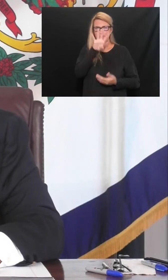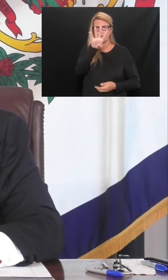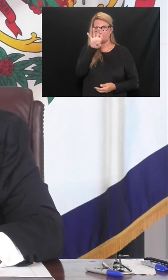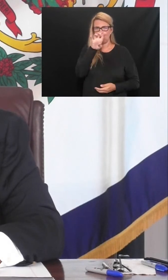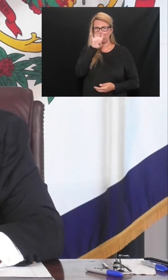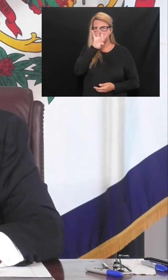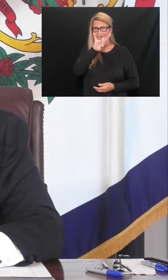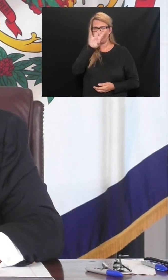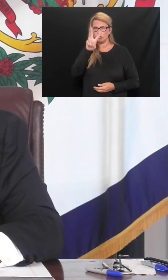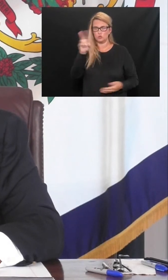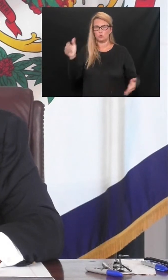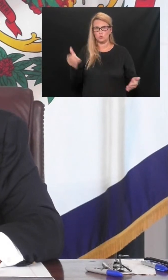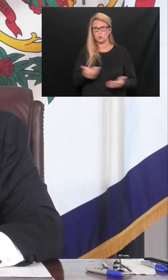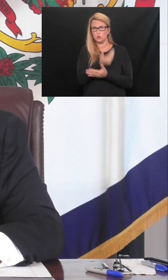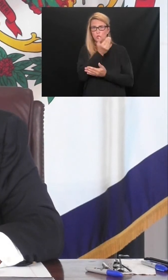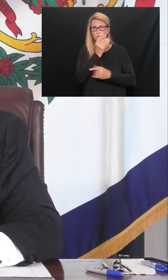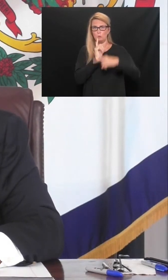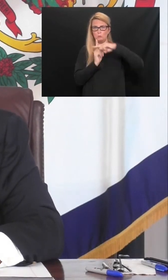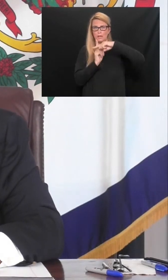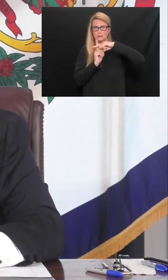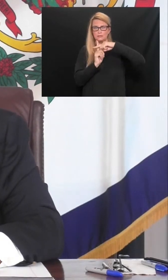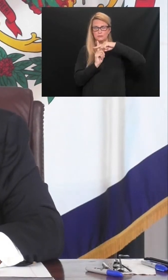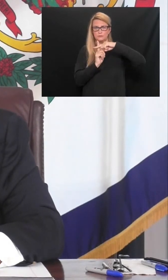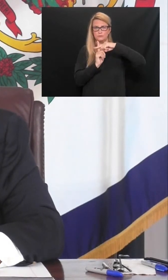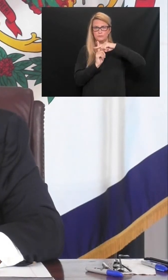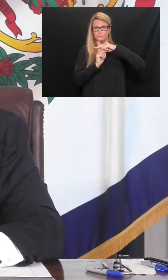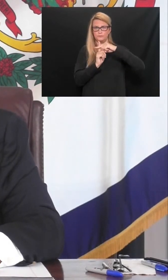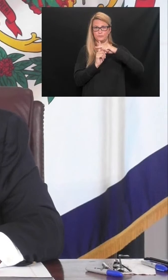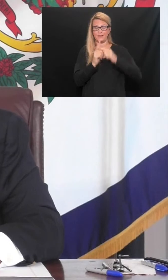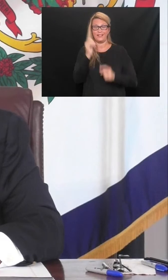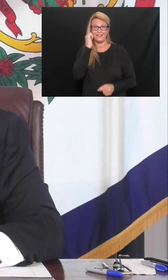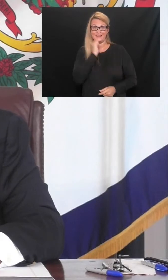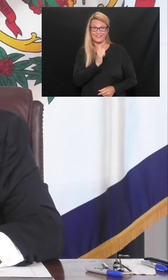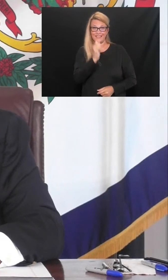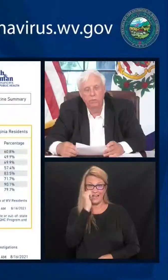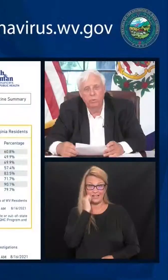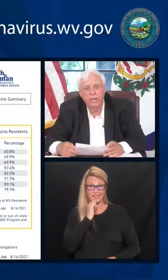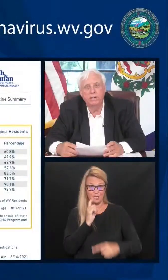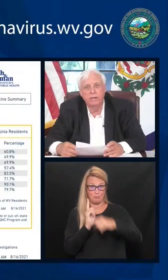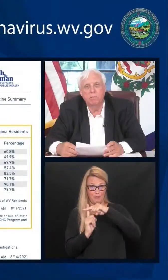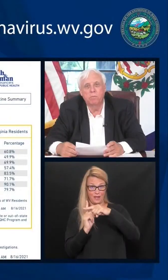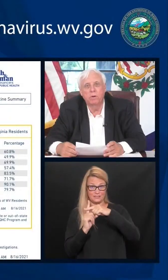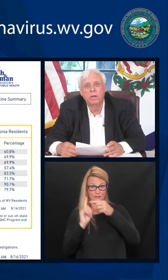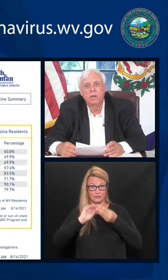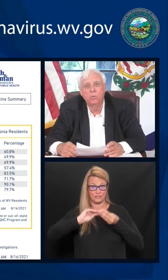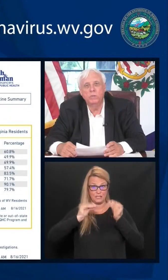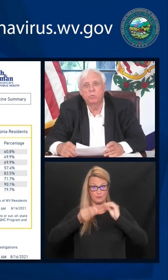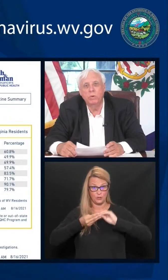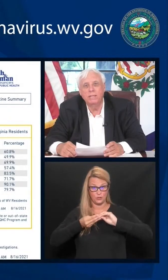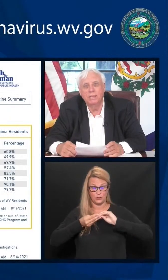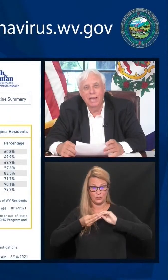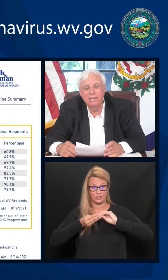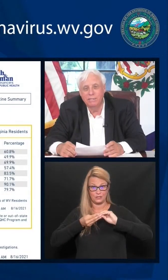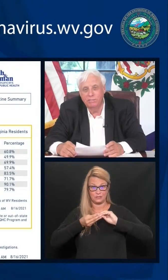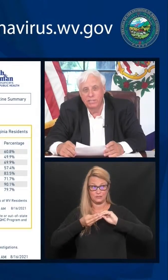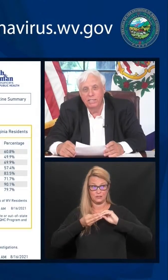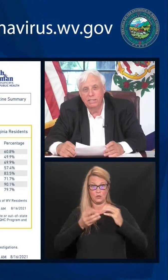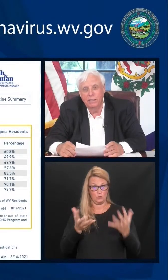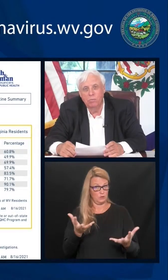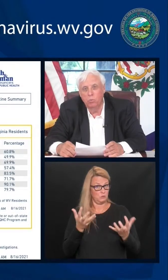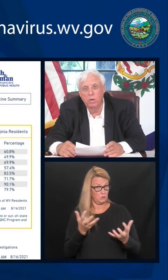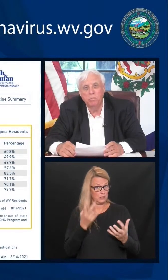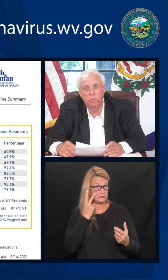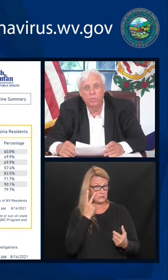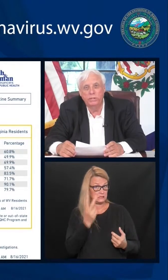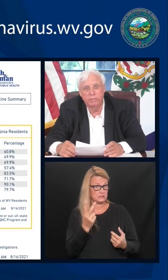1,482 new positive cases. Our daily positivity rate number, which we like to see it